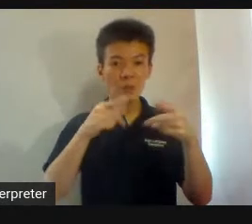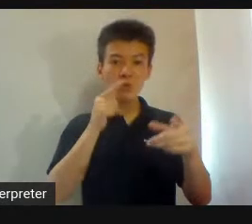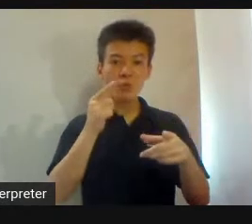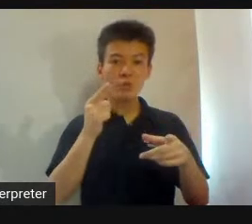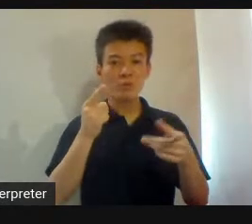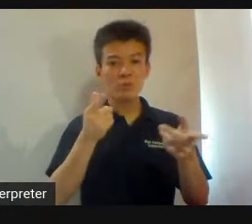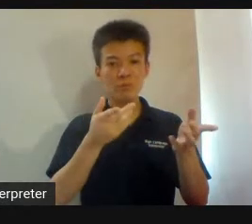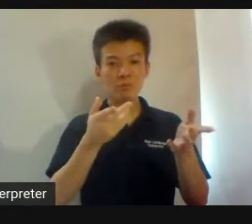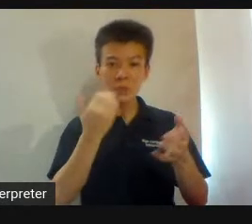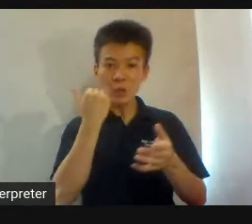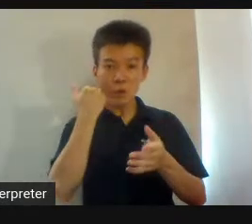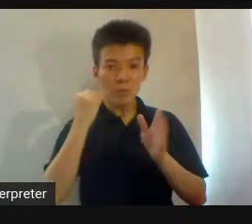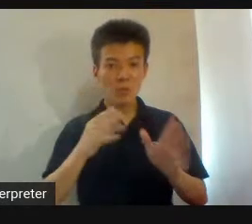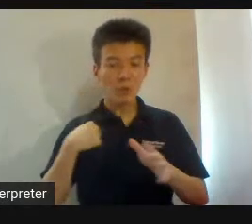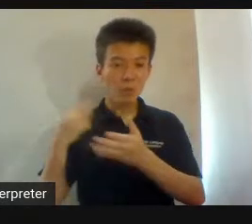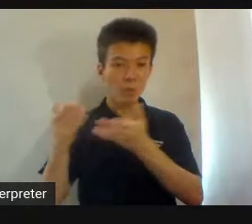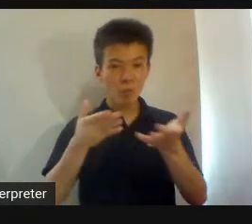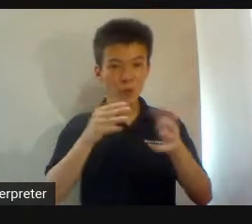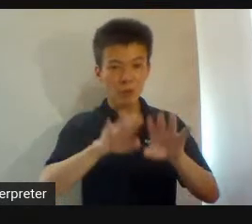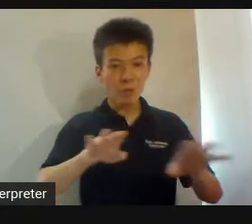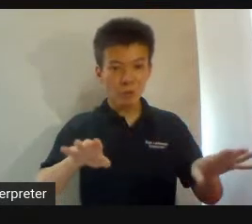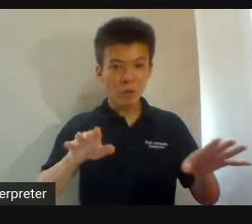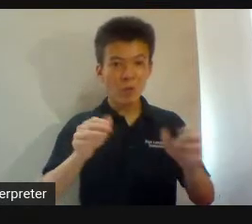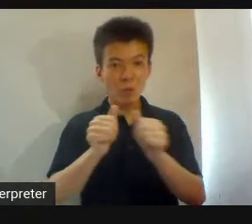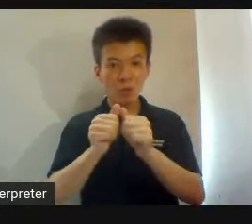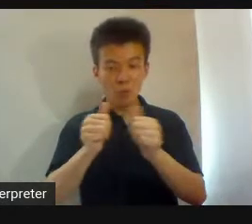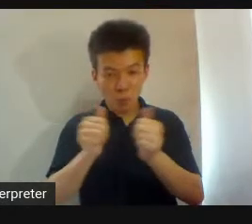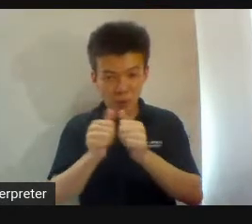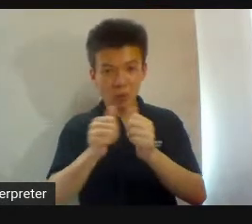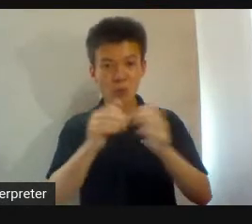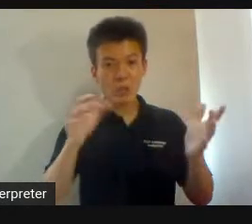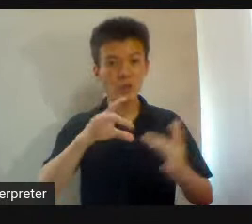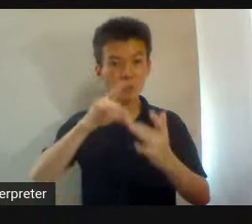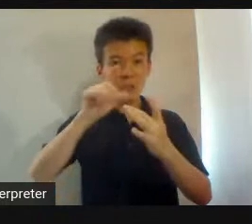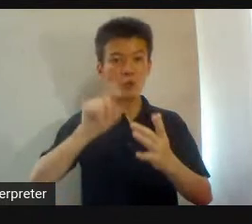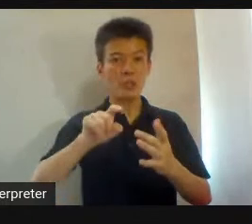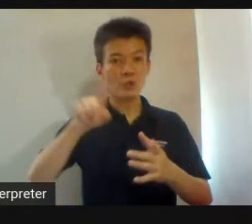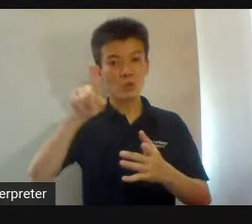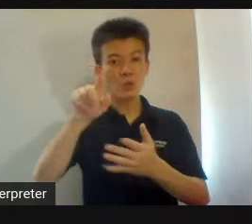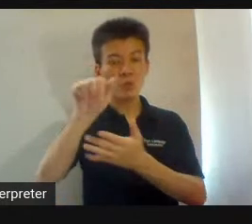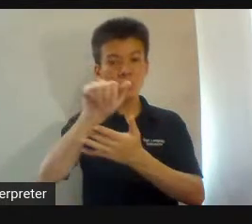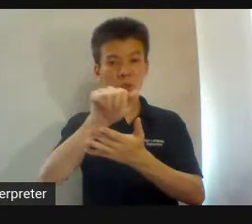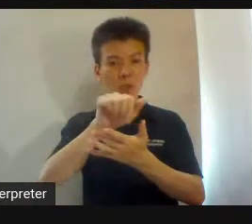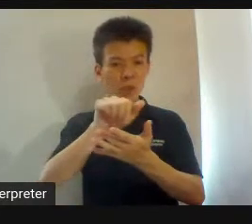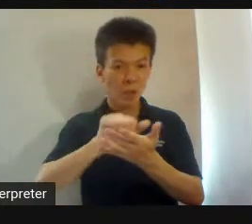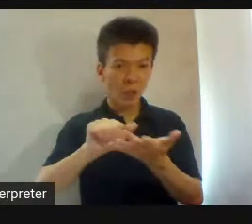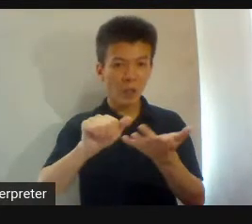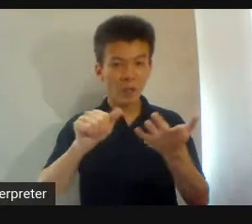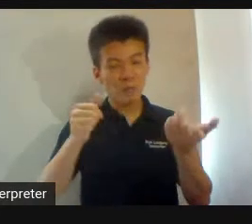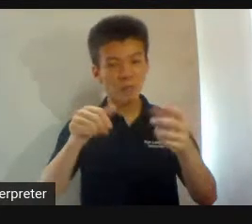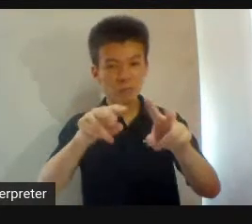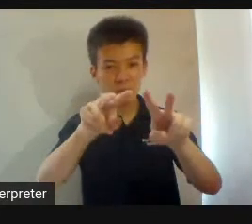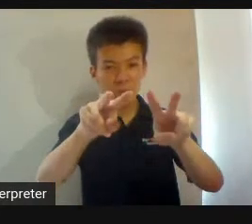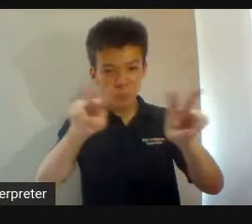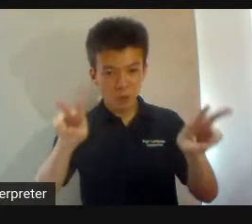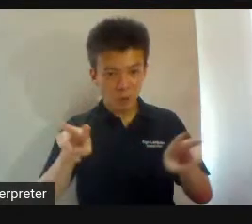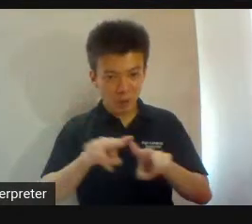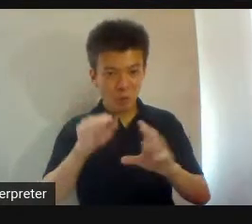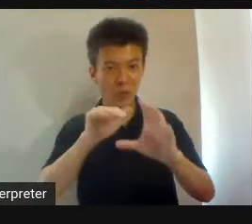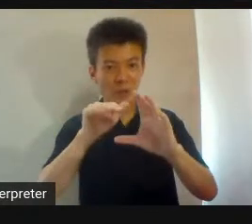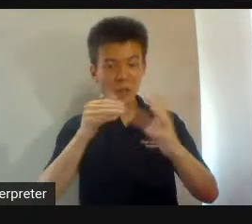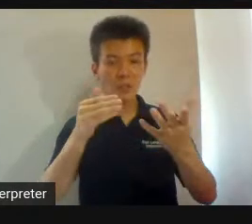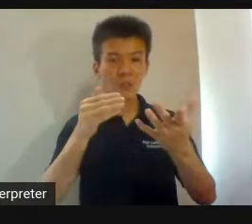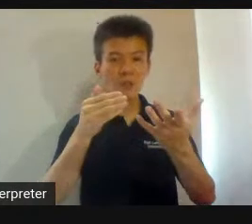bring a whole bunch of kids, both with and without special needs, out to art venues to access exhibitions in